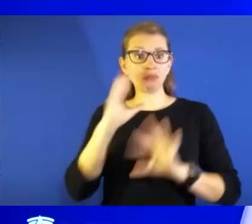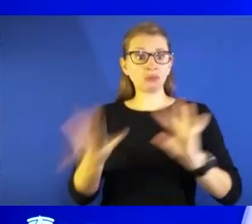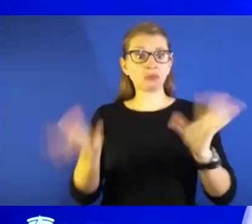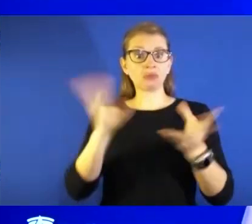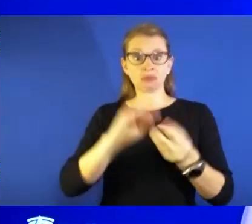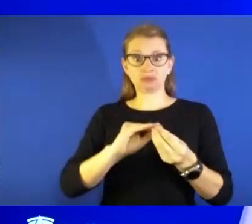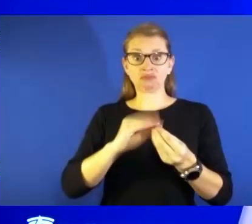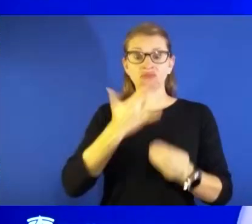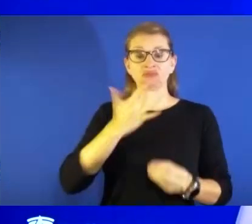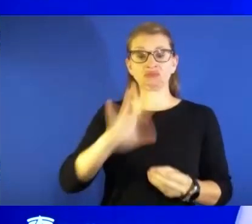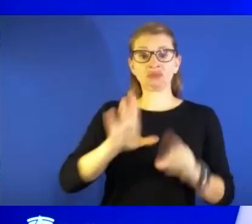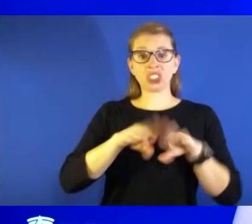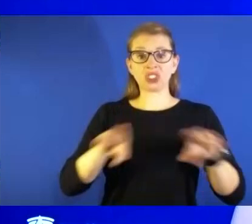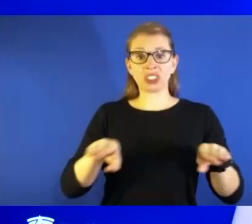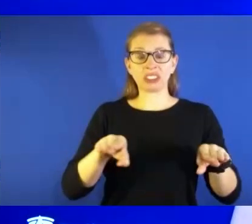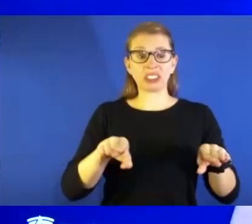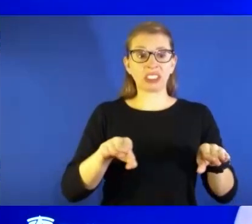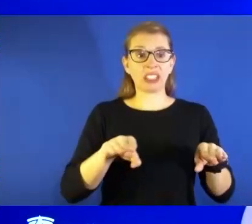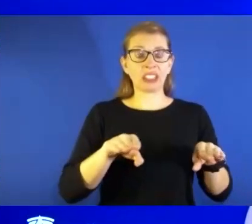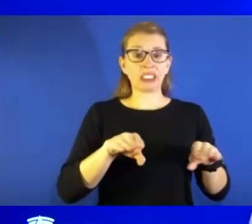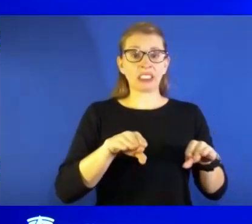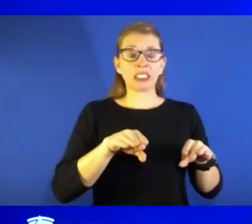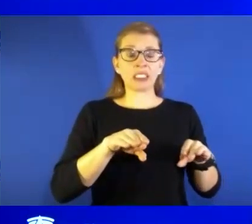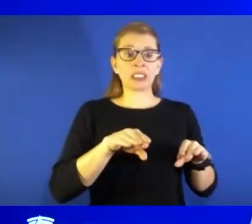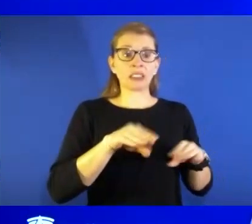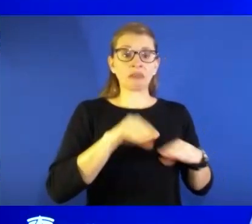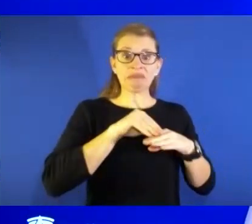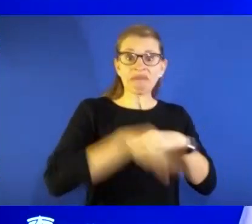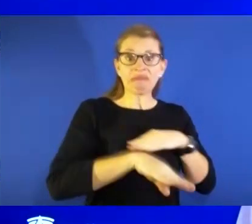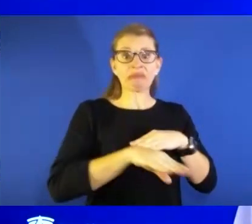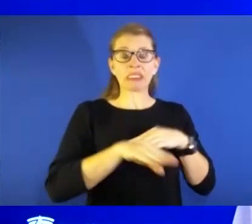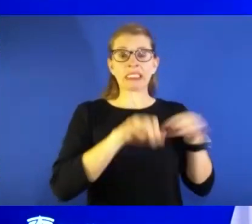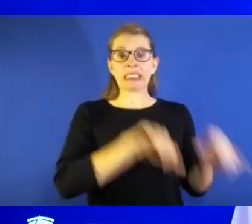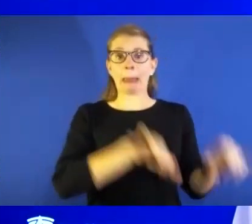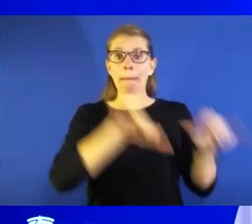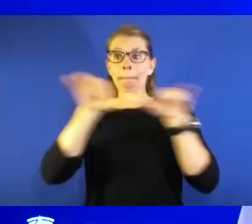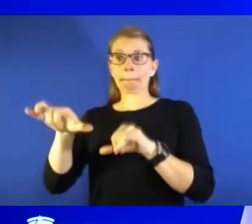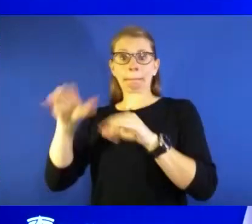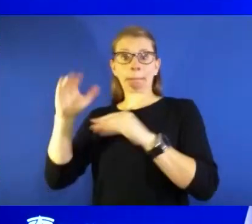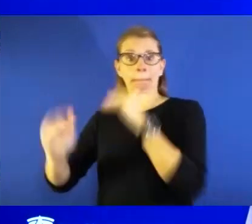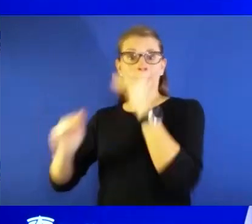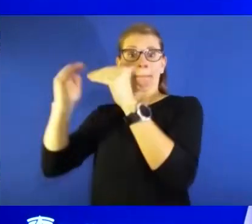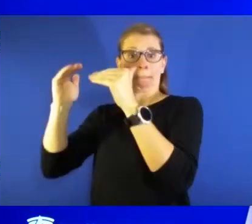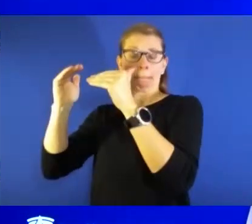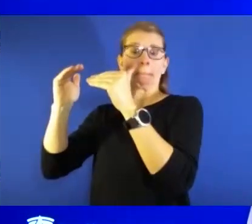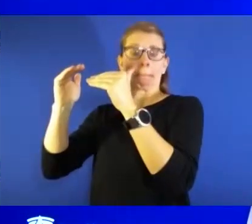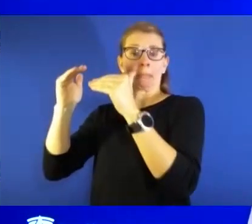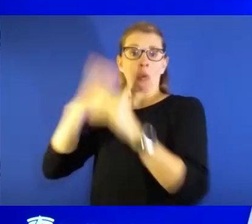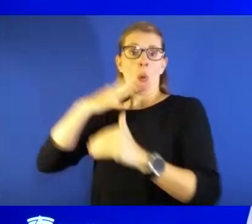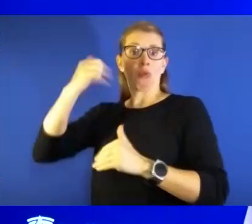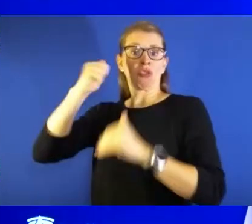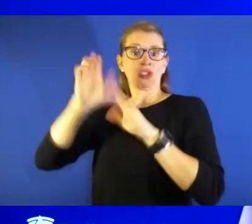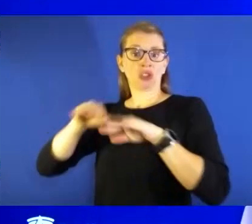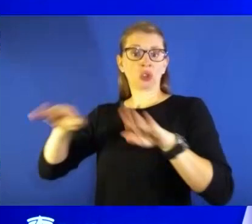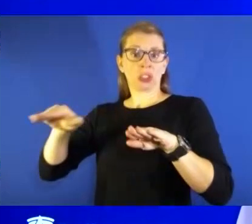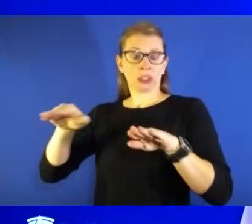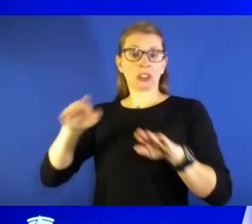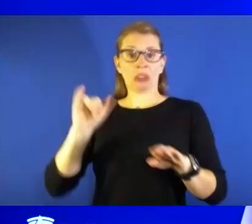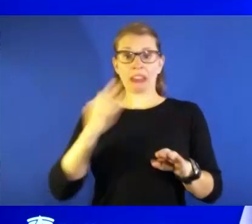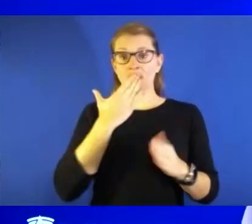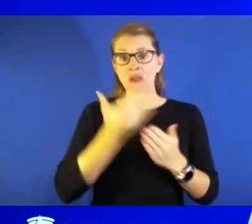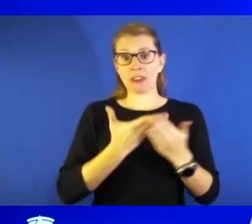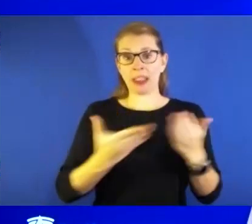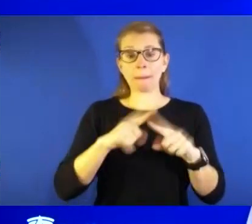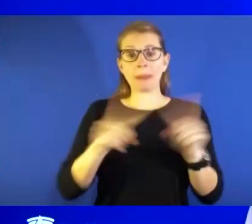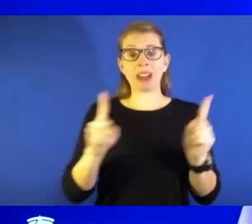are not as affected in the preponderance that adults and older people are. Older children. So that's a good thing, but this is one more